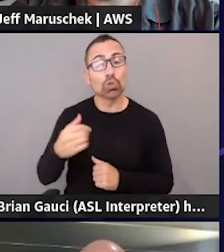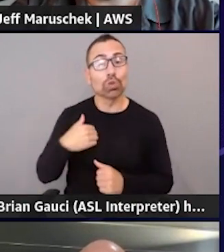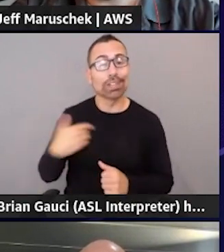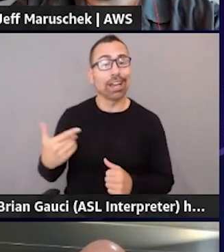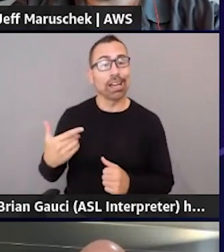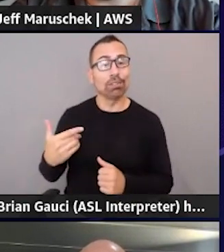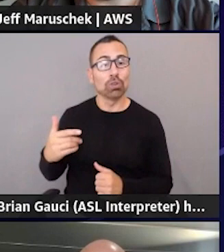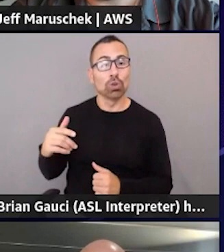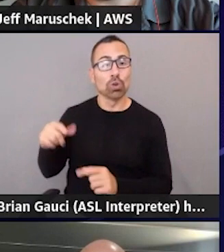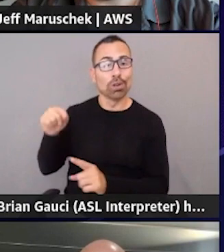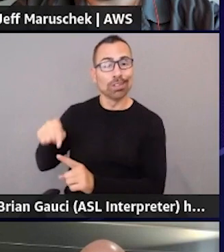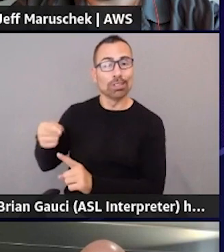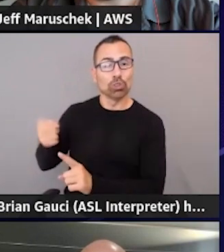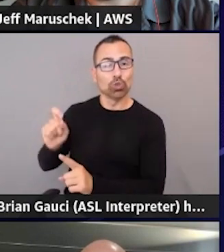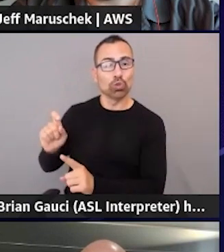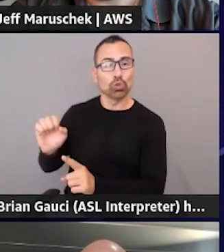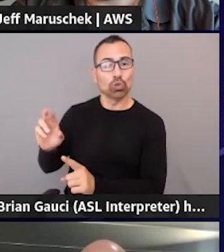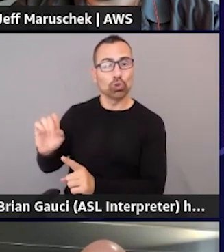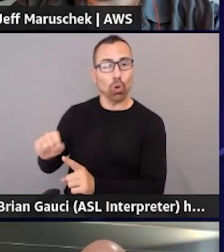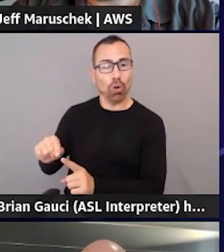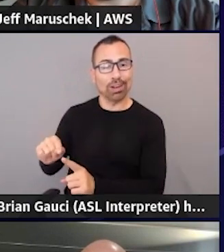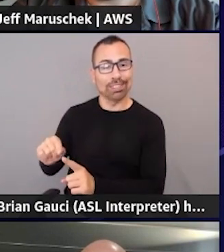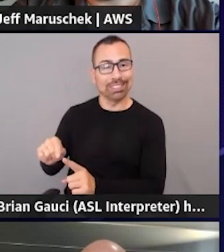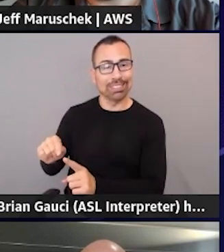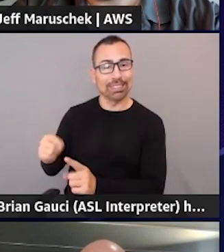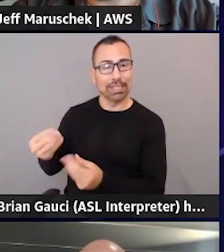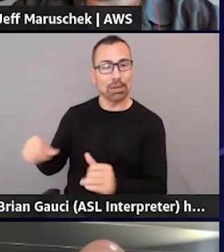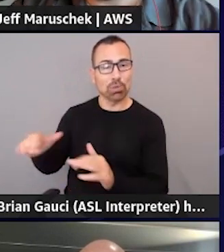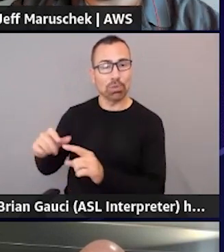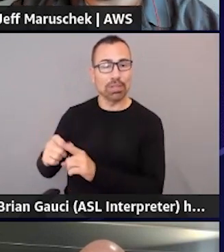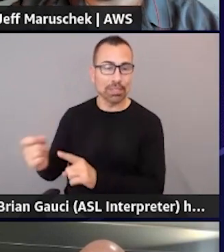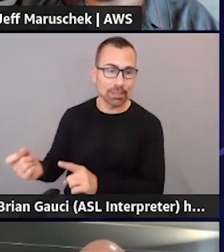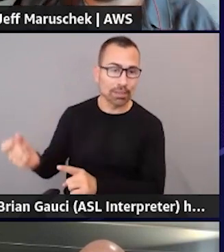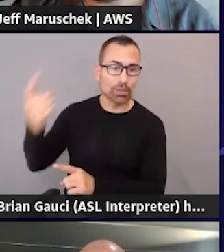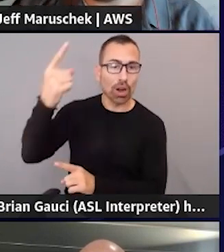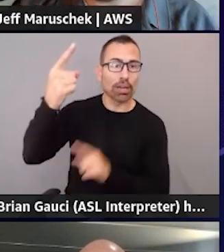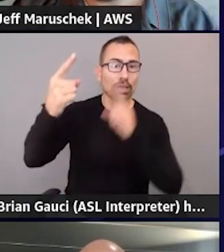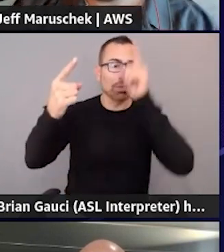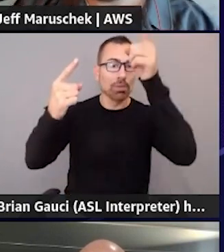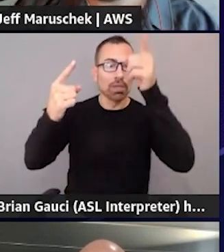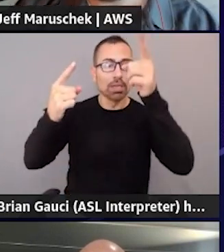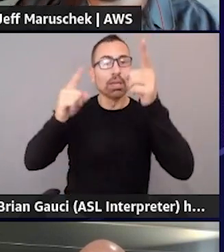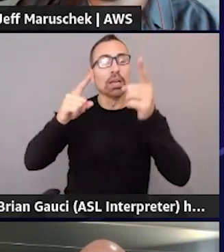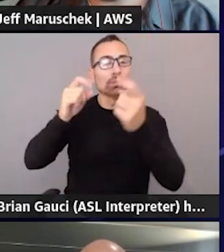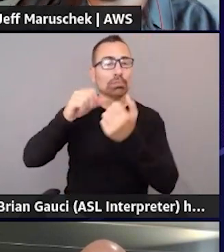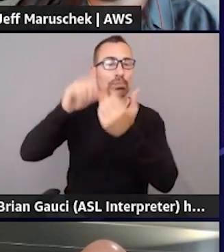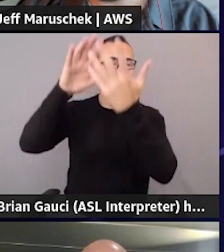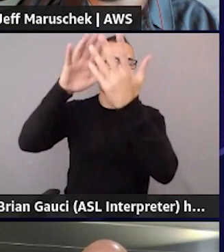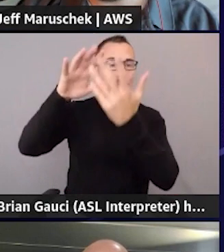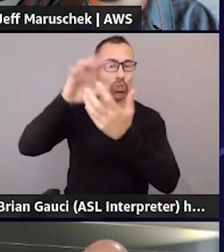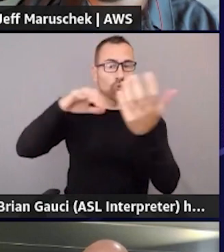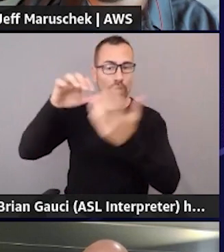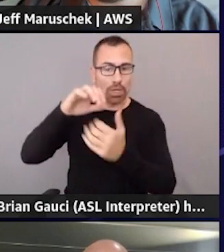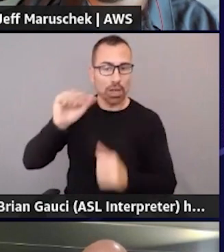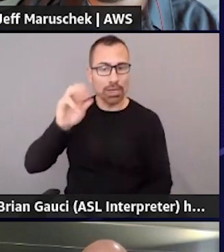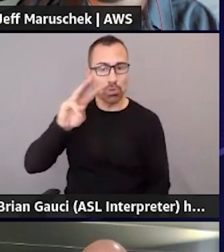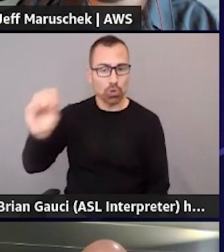Server on premises and your target Postgres in this example can be in AWS. No problem